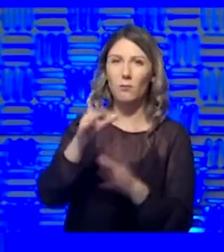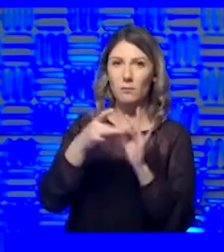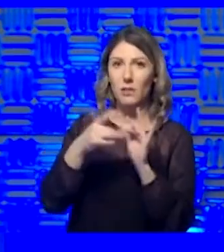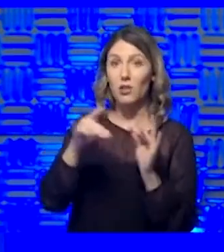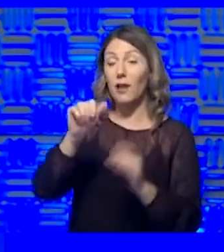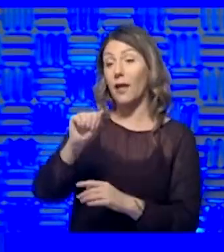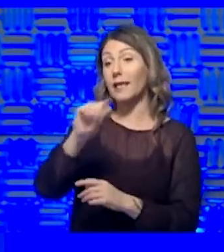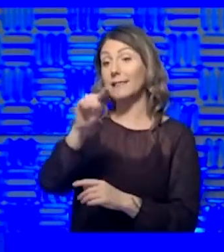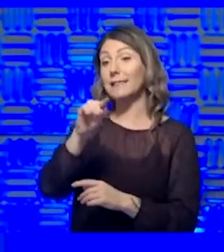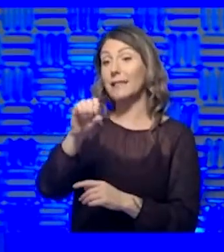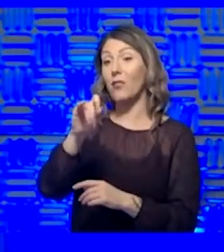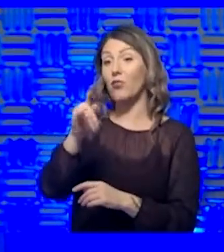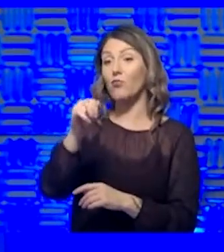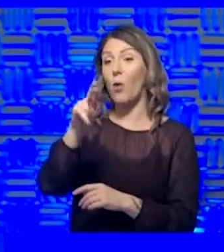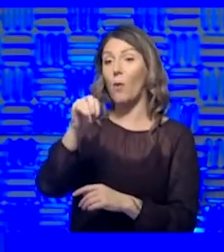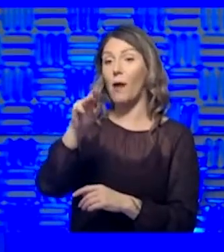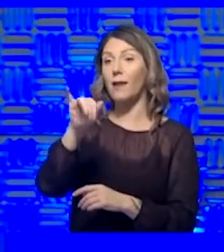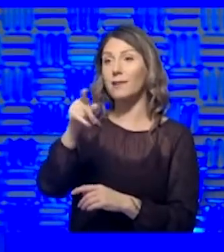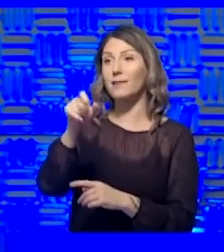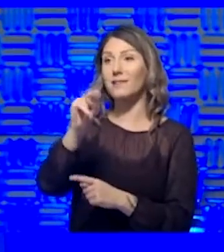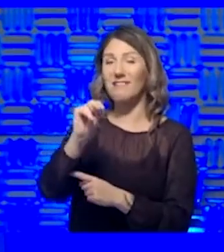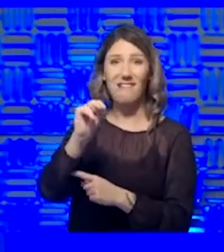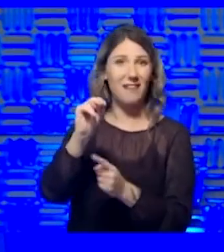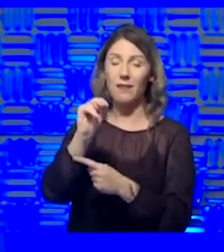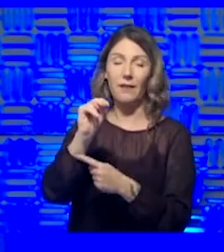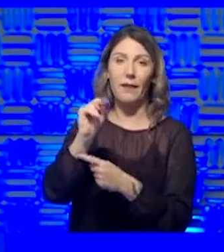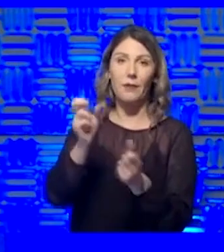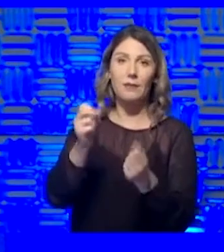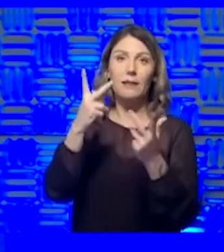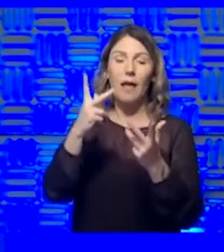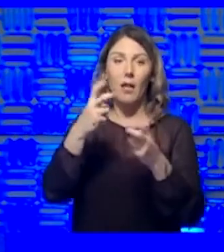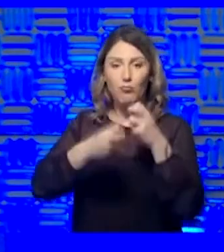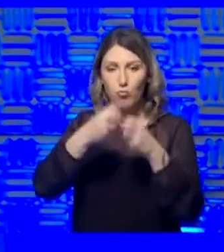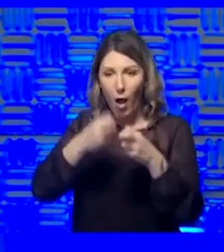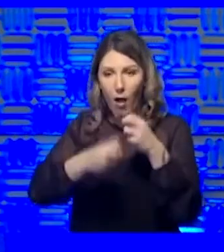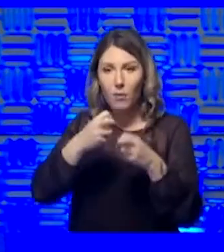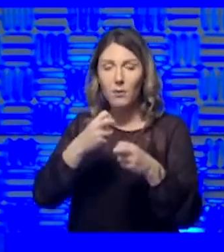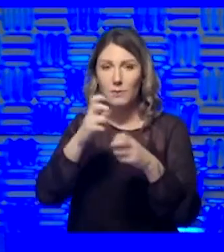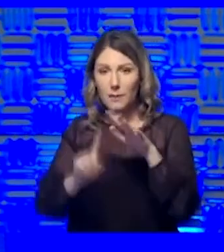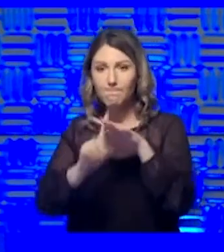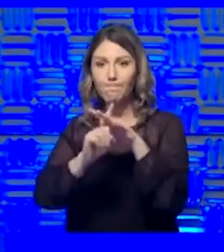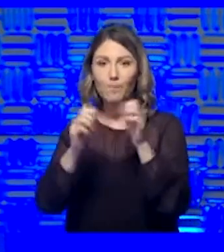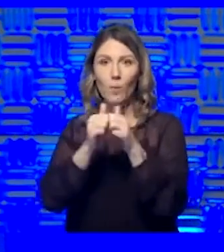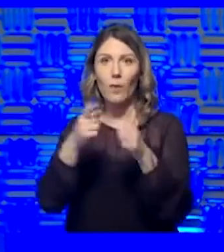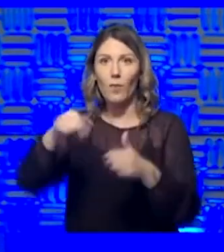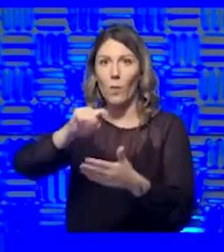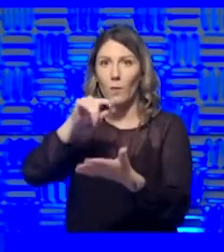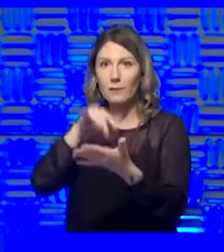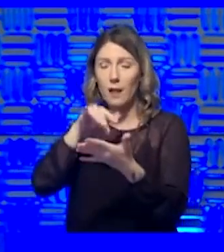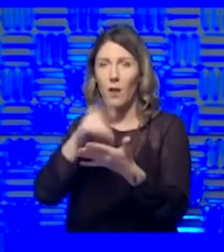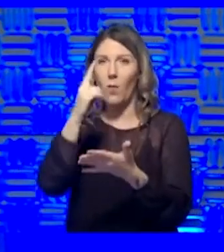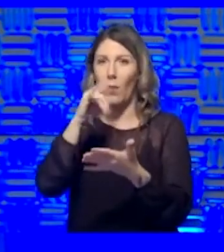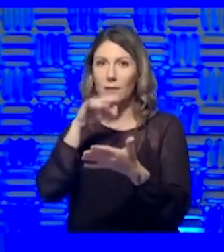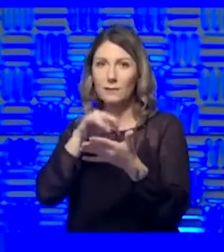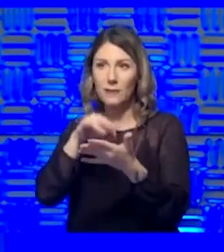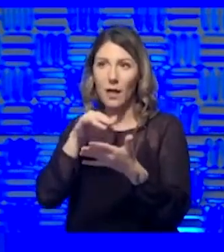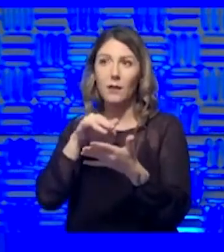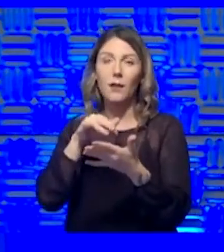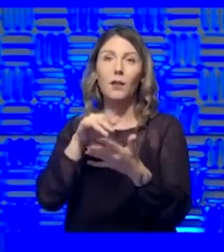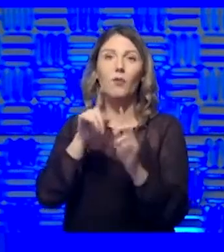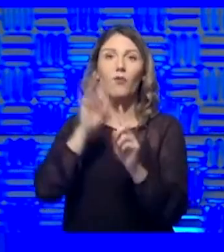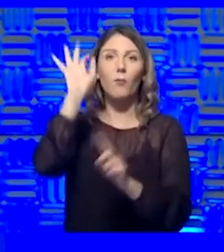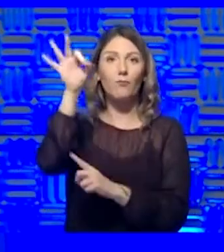there are a lot of caveats and problems with these studies that originally came out. One of those was a study out of with a